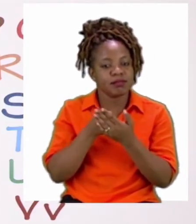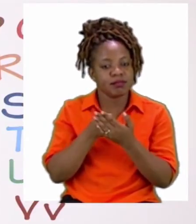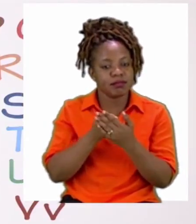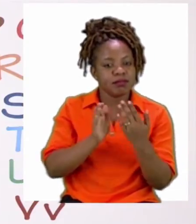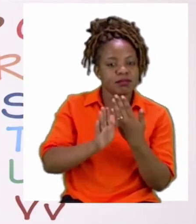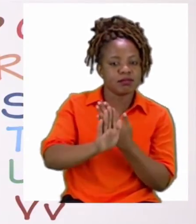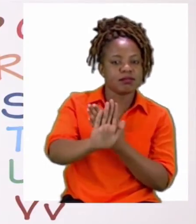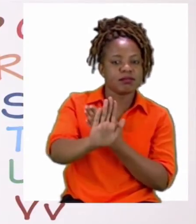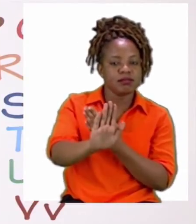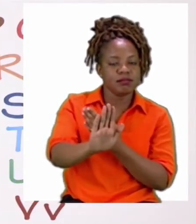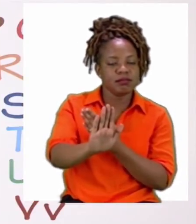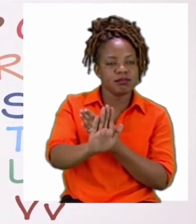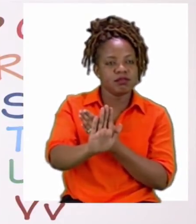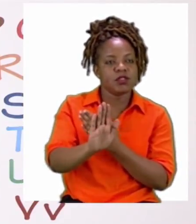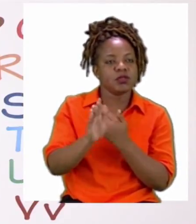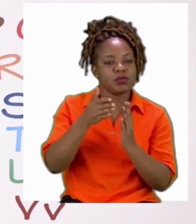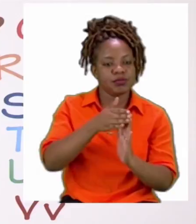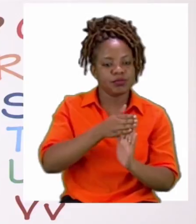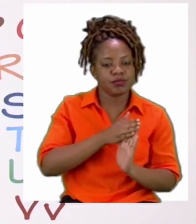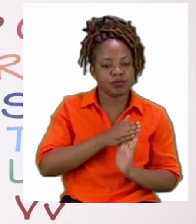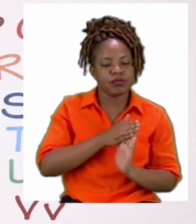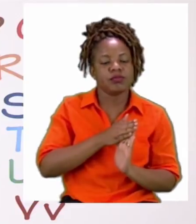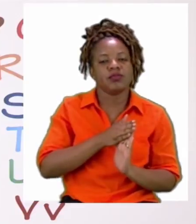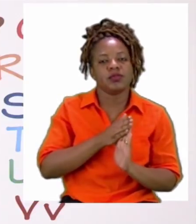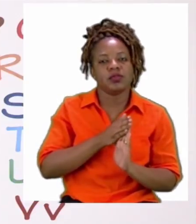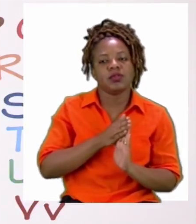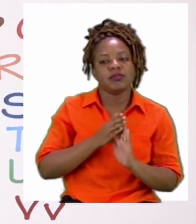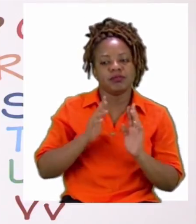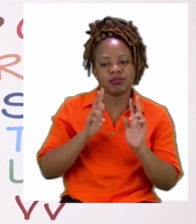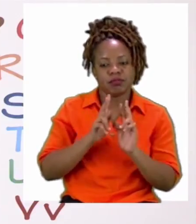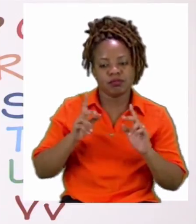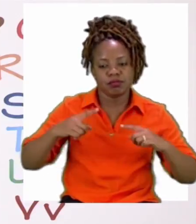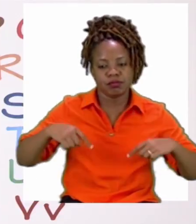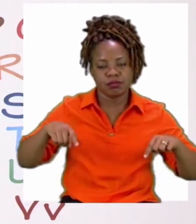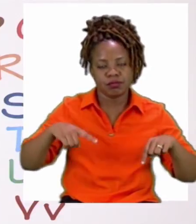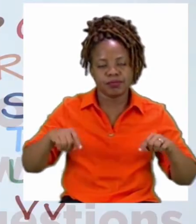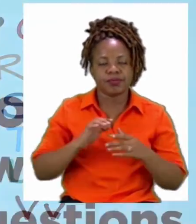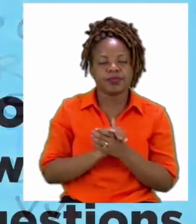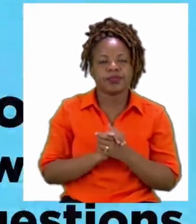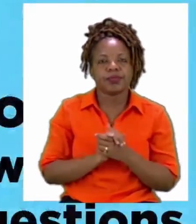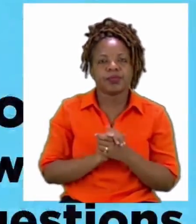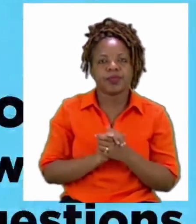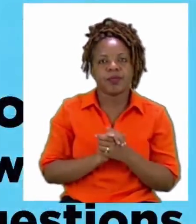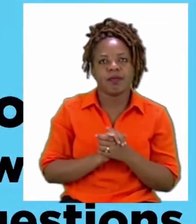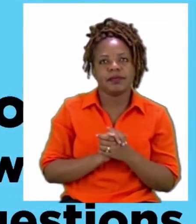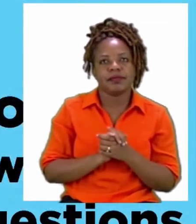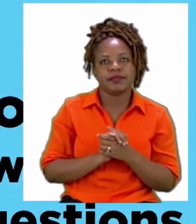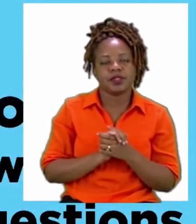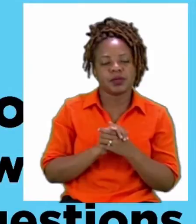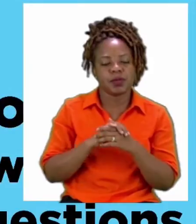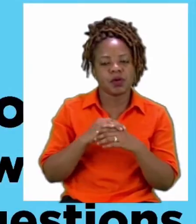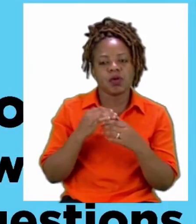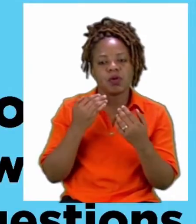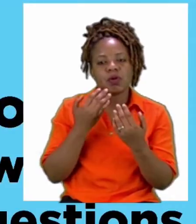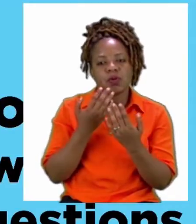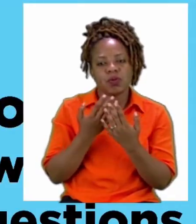but for the people around us. So let us make sure that we sanitize correctly. Make sure your hands are dry before you touch anything